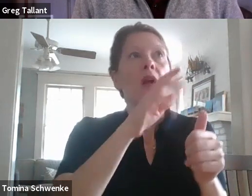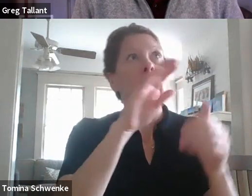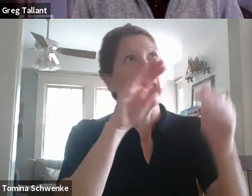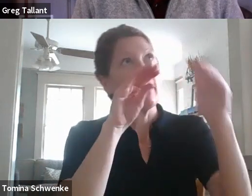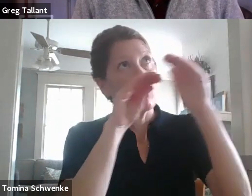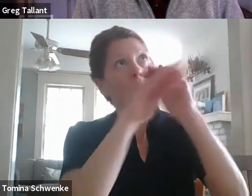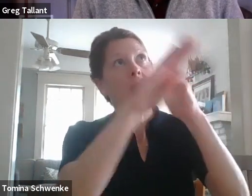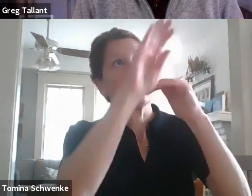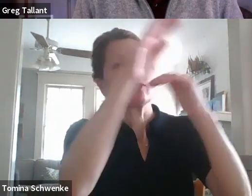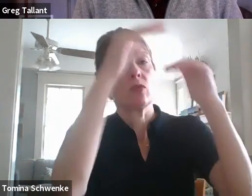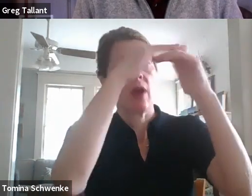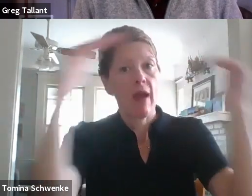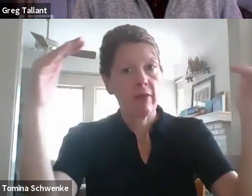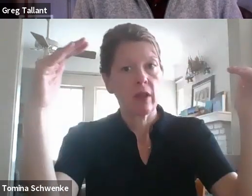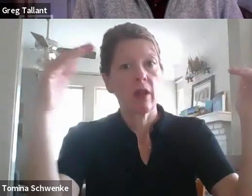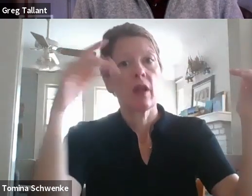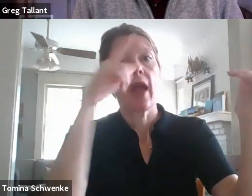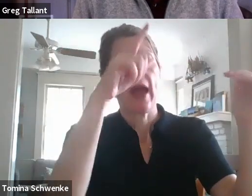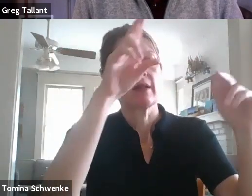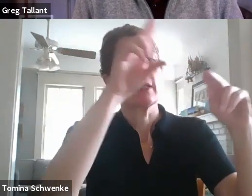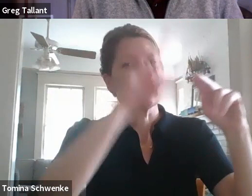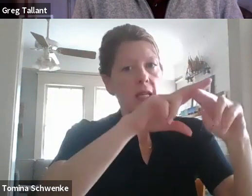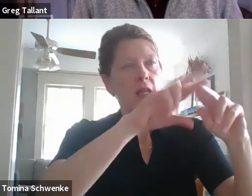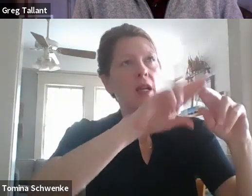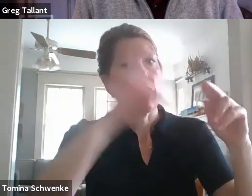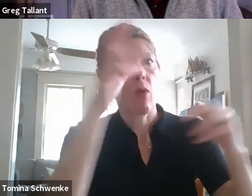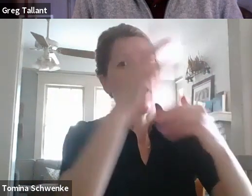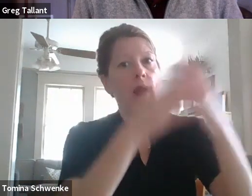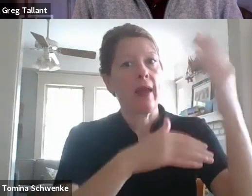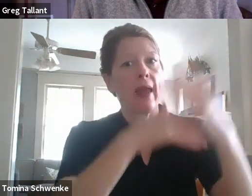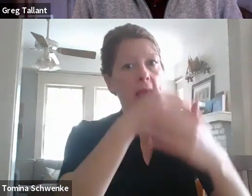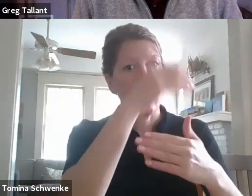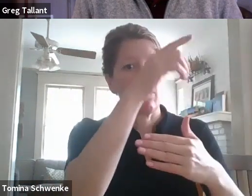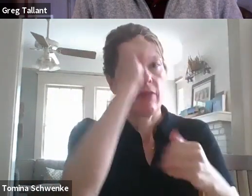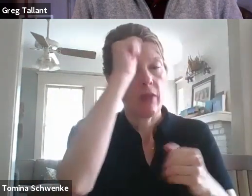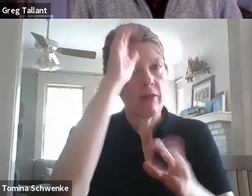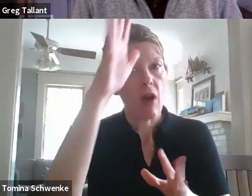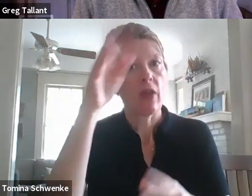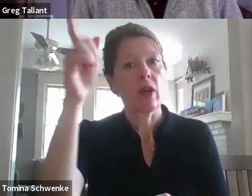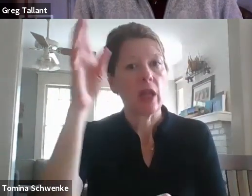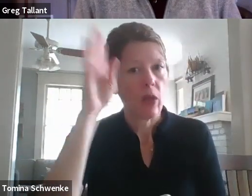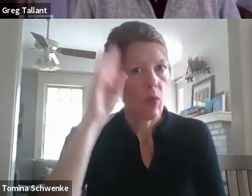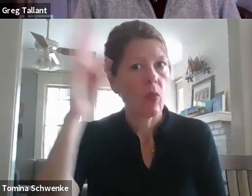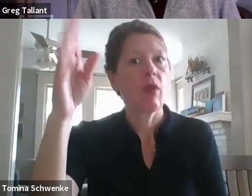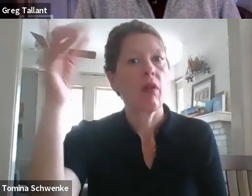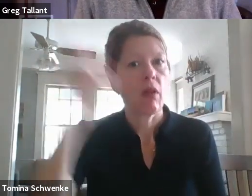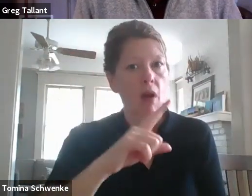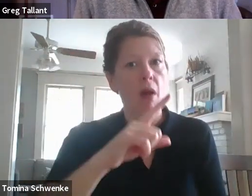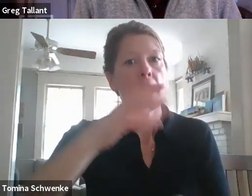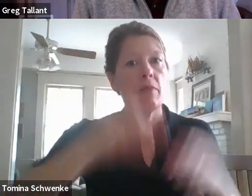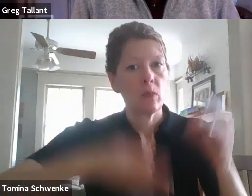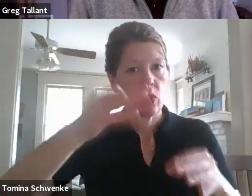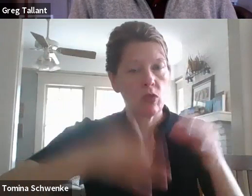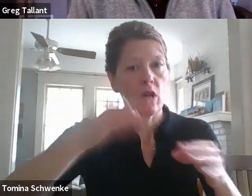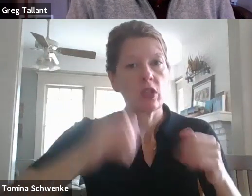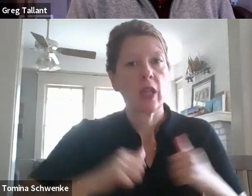is seated at the right hand of the Father. He will come again to judge the living and the dead. I believe